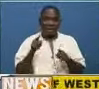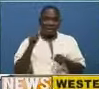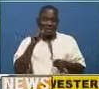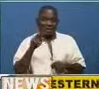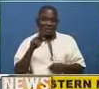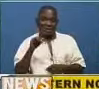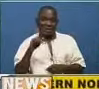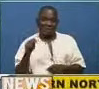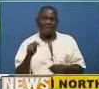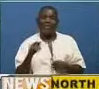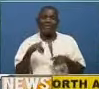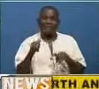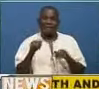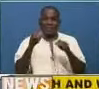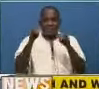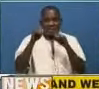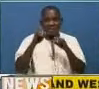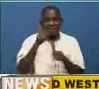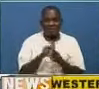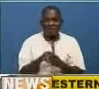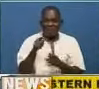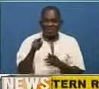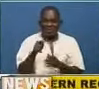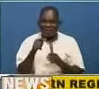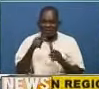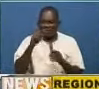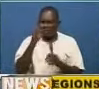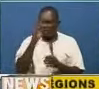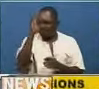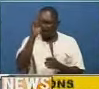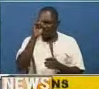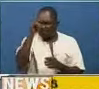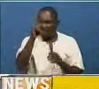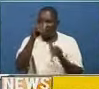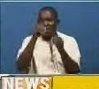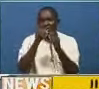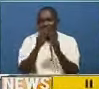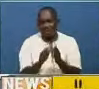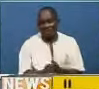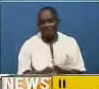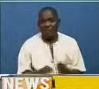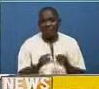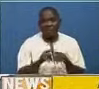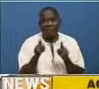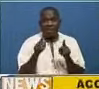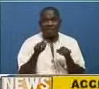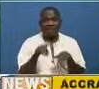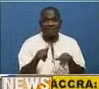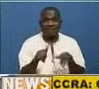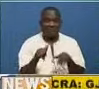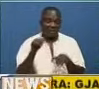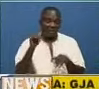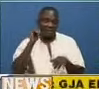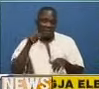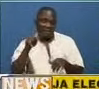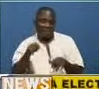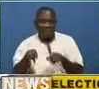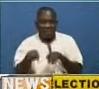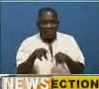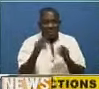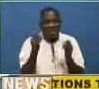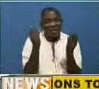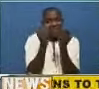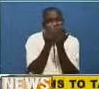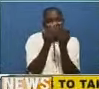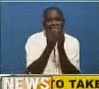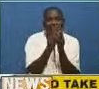not deterred. Her teachers say she was a brilliant student before childbirth. However, her academic performances has